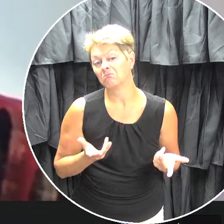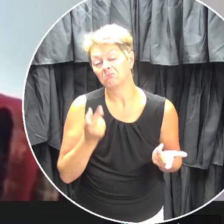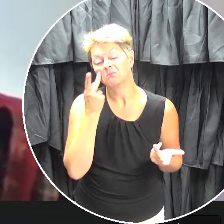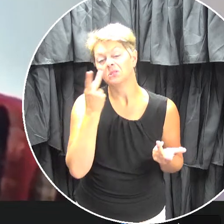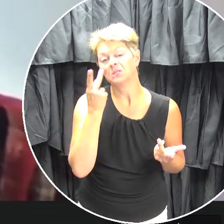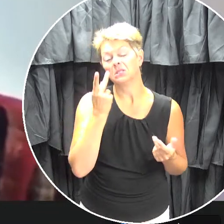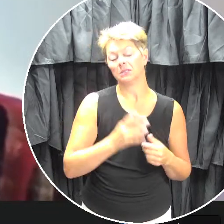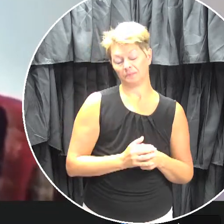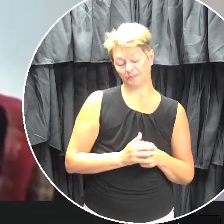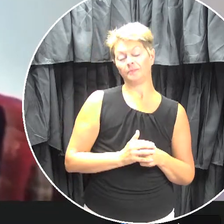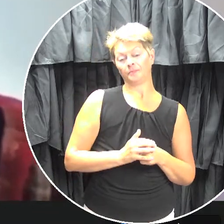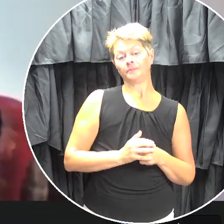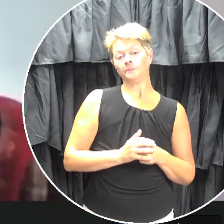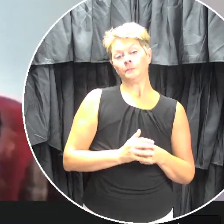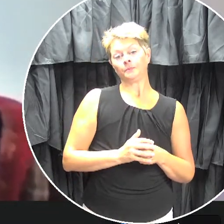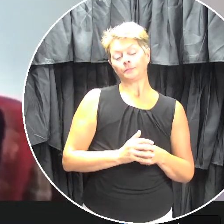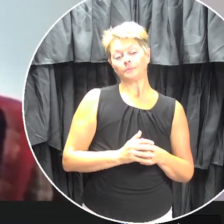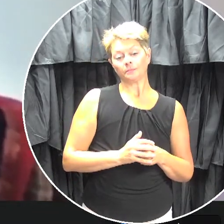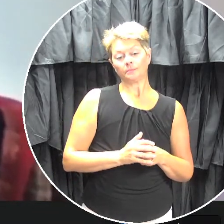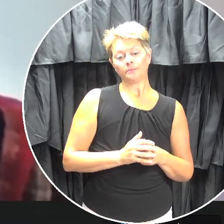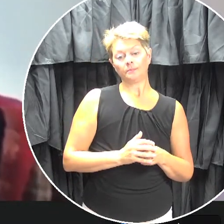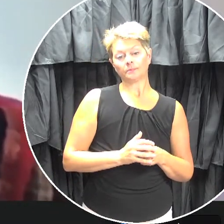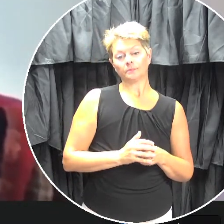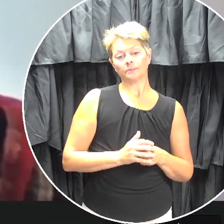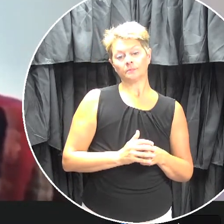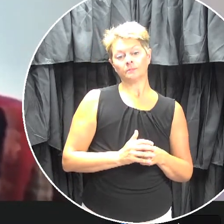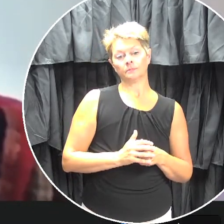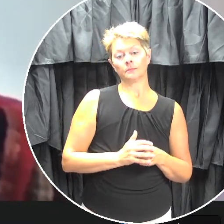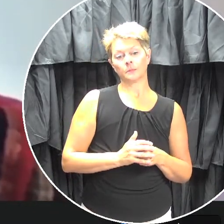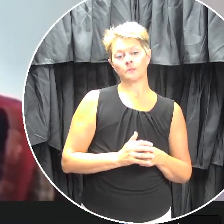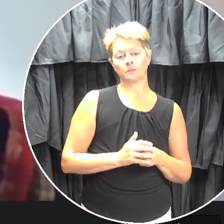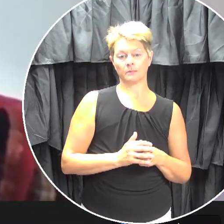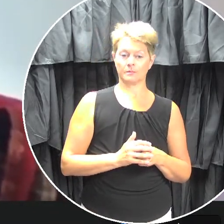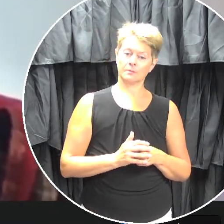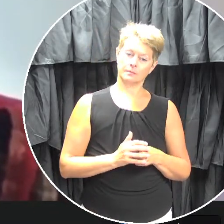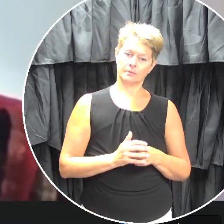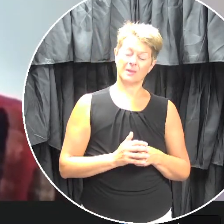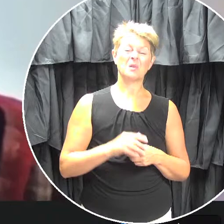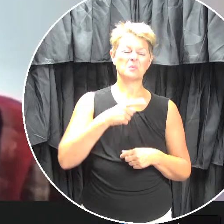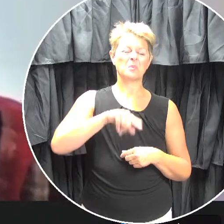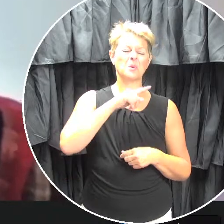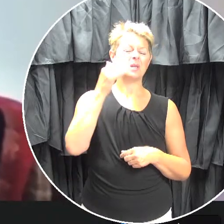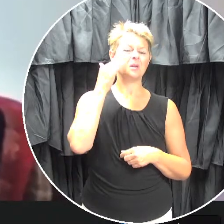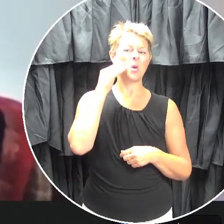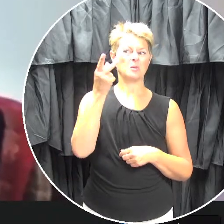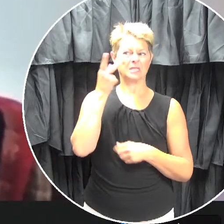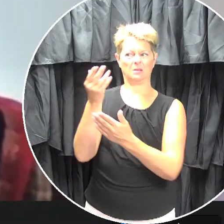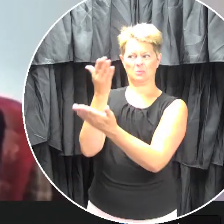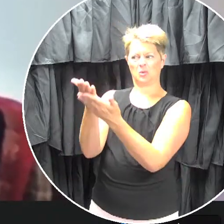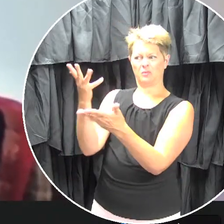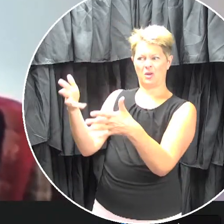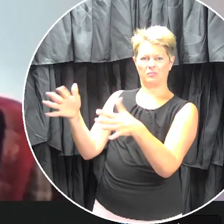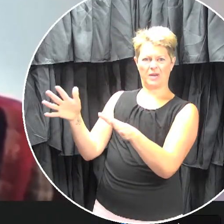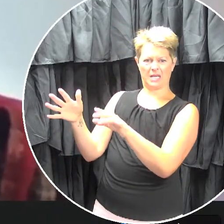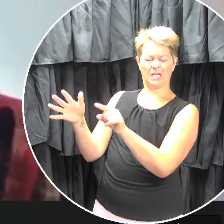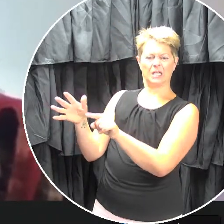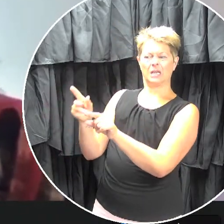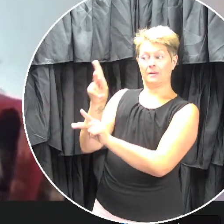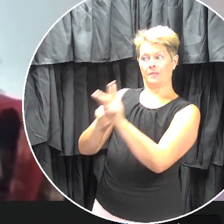tells us. But we do know that we have had, there have been significant outbreaks in areas where people